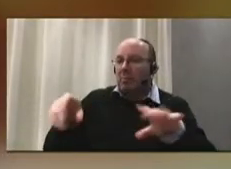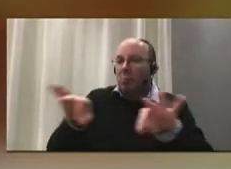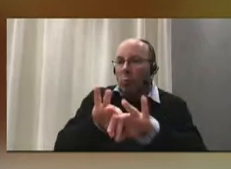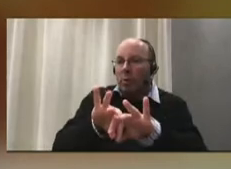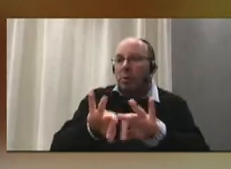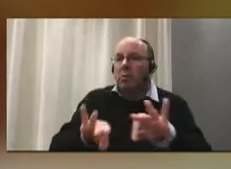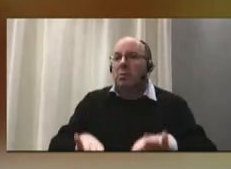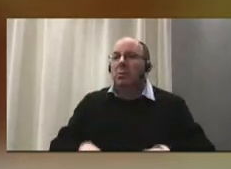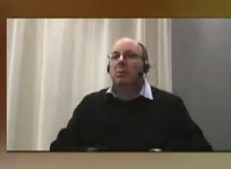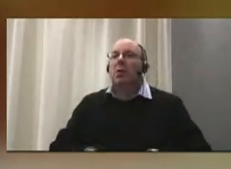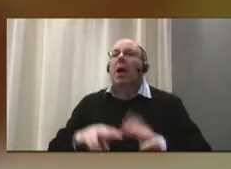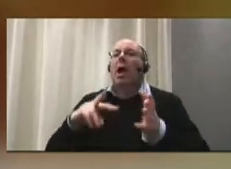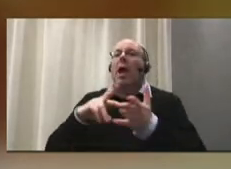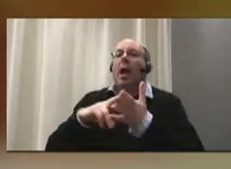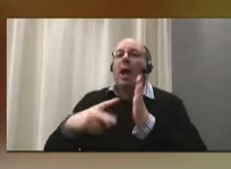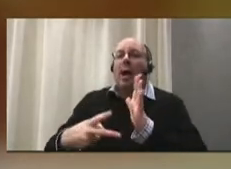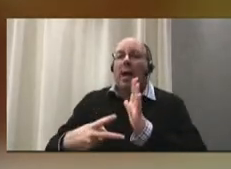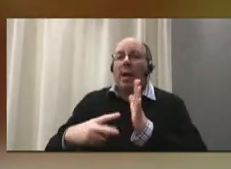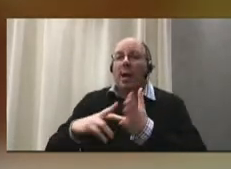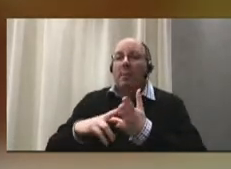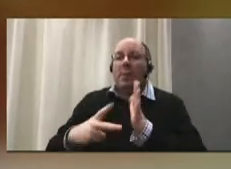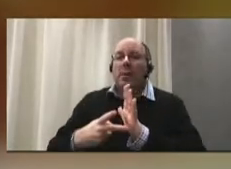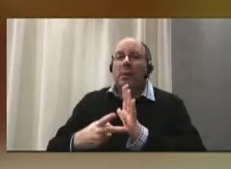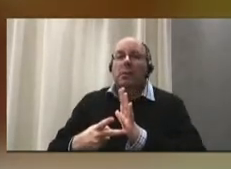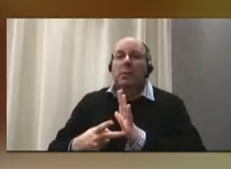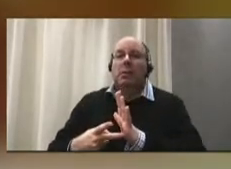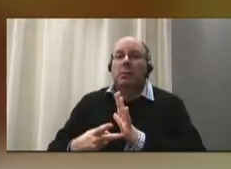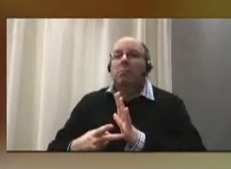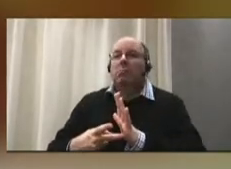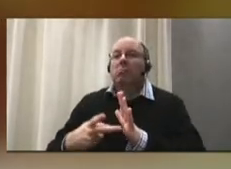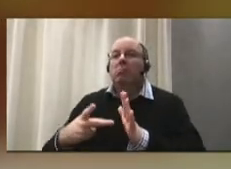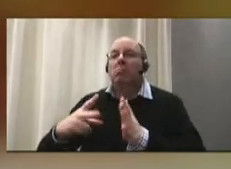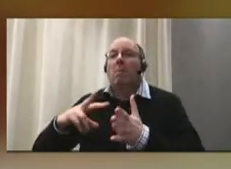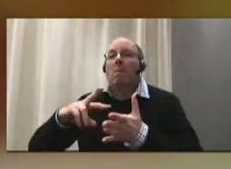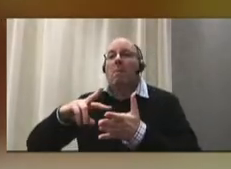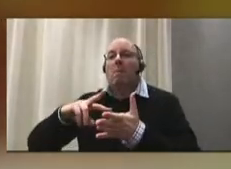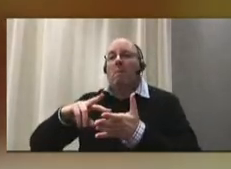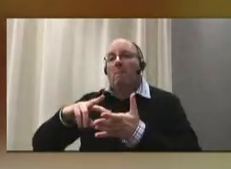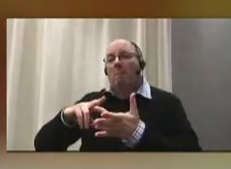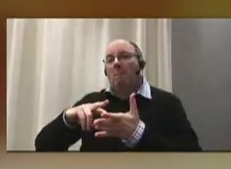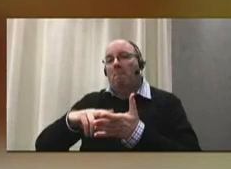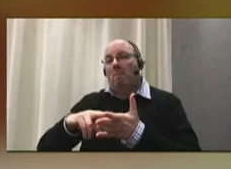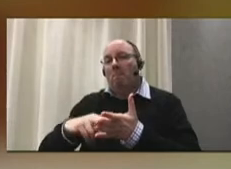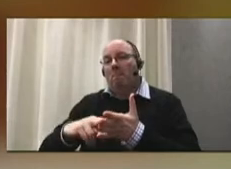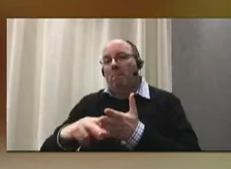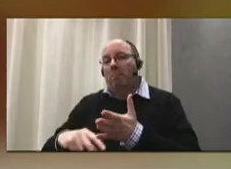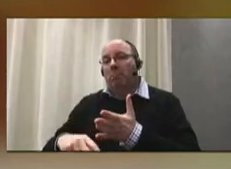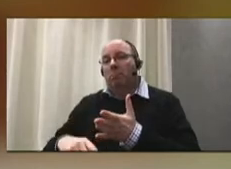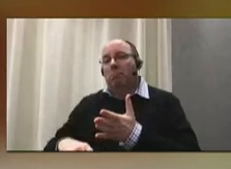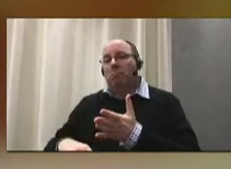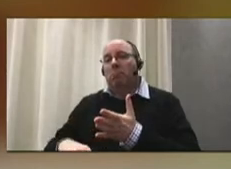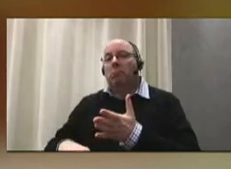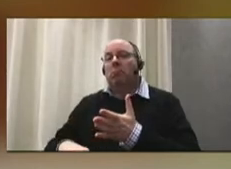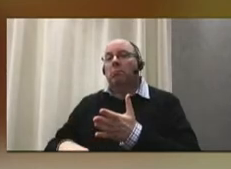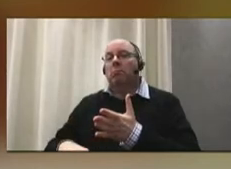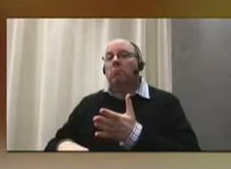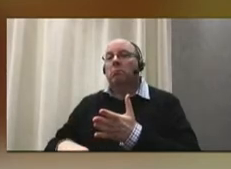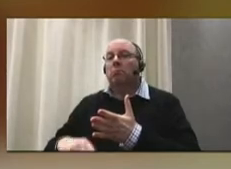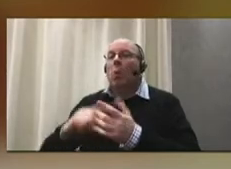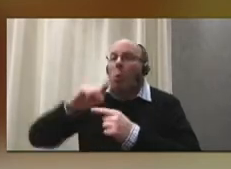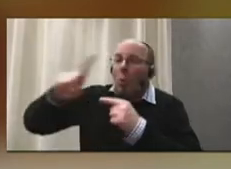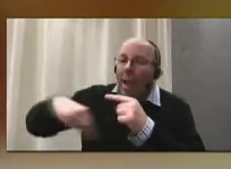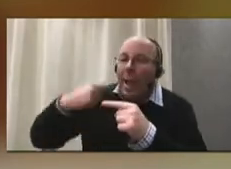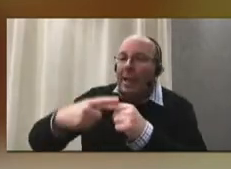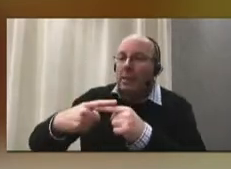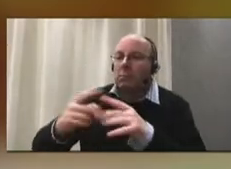as to okay, we're going to extend the school year or extend this summer school? So when would you make decisions? And for